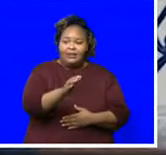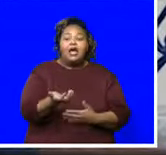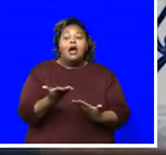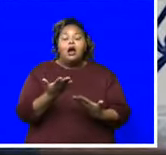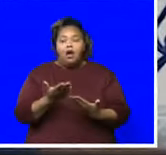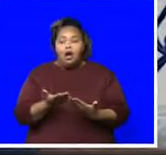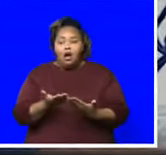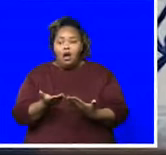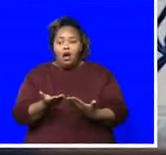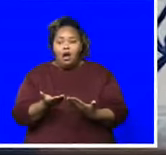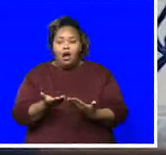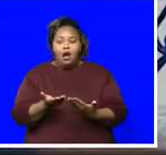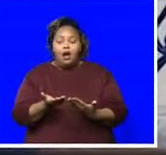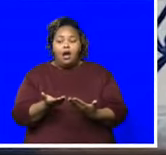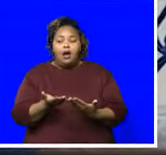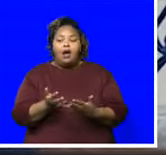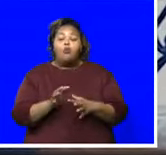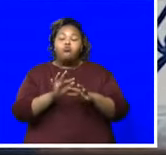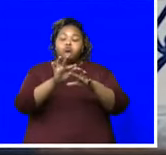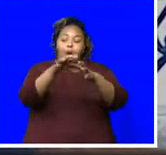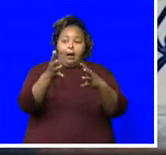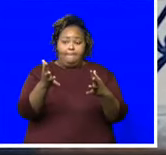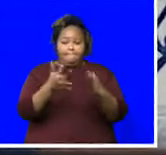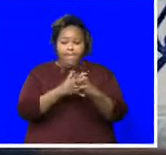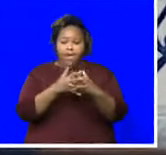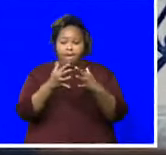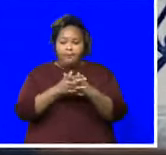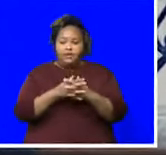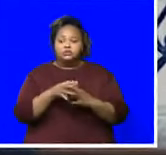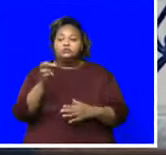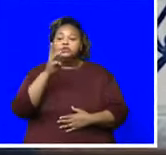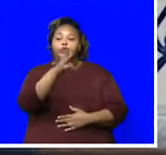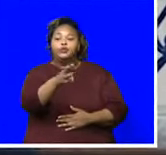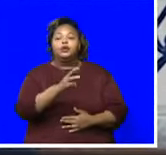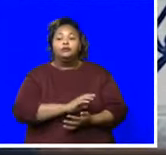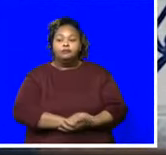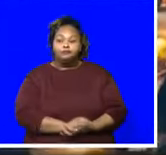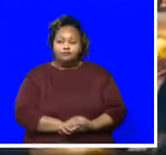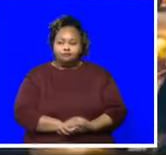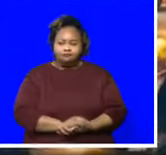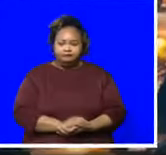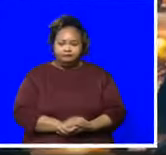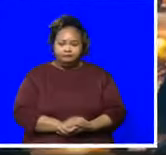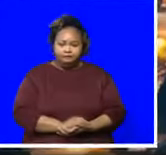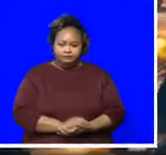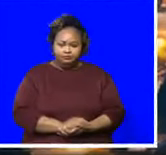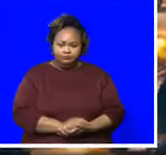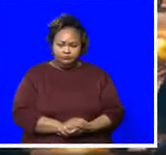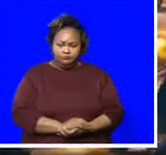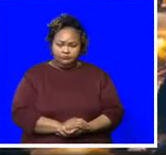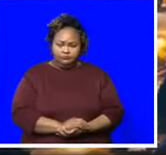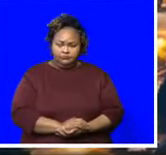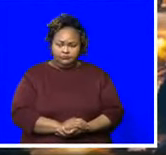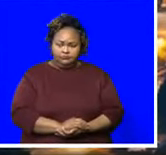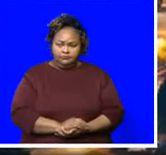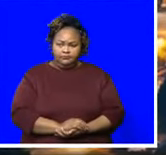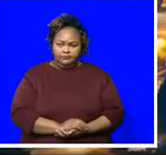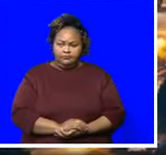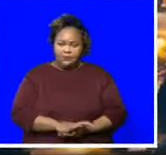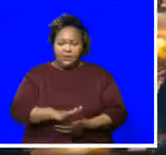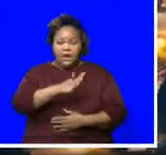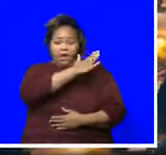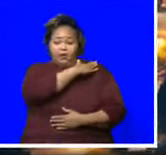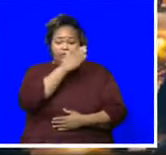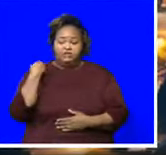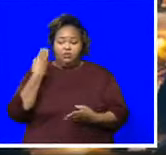uhlanganiswe ngithembelihle magusho. Titombe titholakele kubahloli besiSwati. Itunate amabhizinisi nekuthengiselana